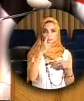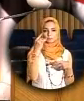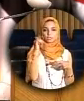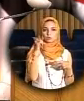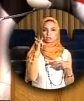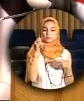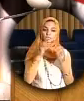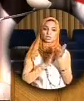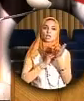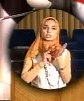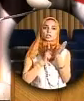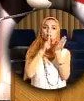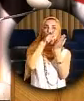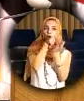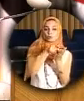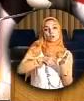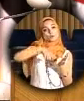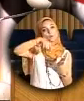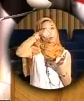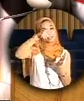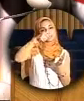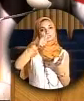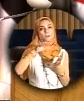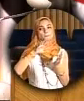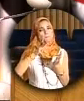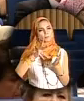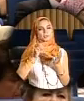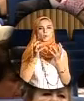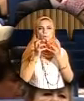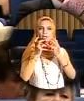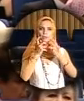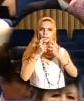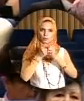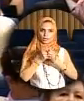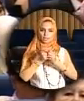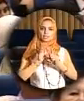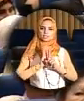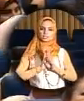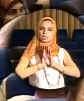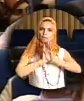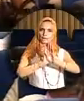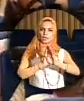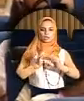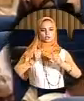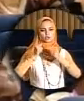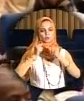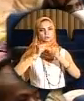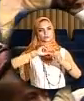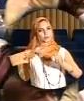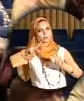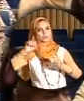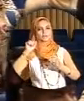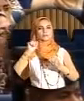direction. And I hope that our coordinated work will continue to contribute in furthering ties of cooperation between all